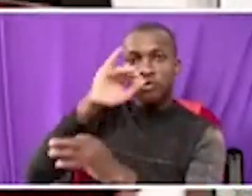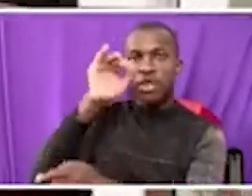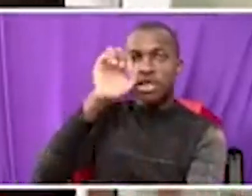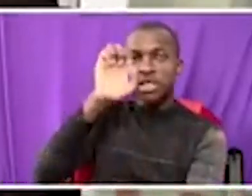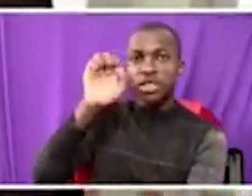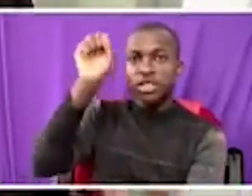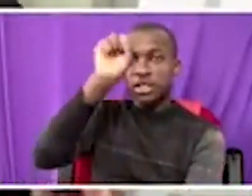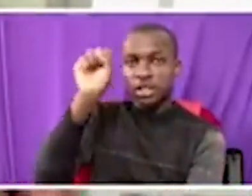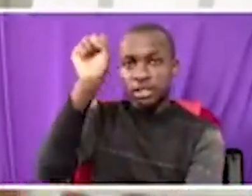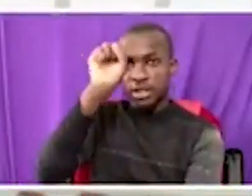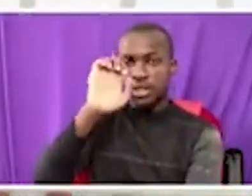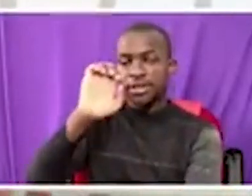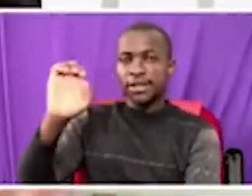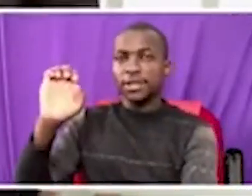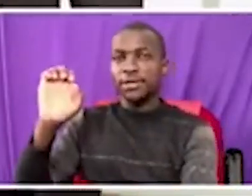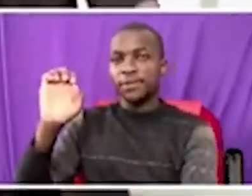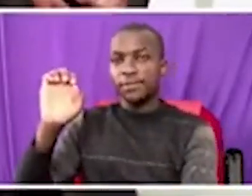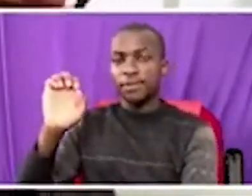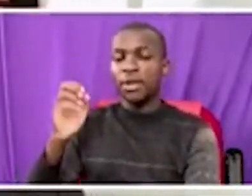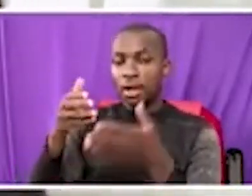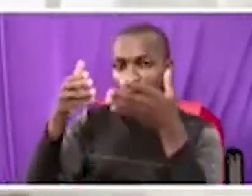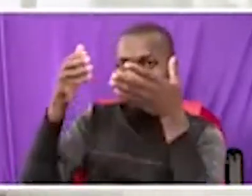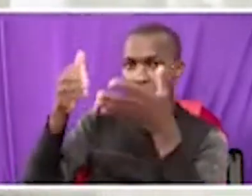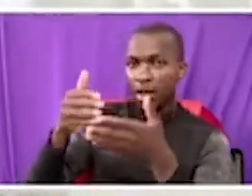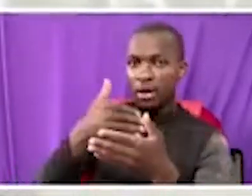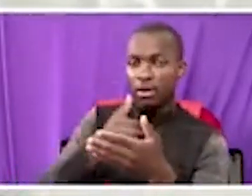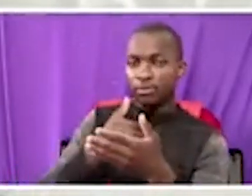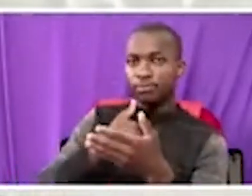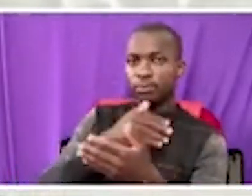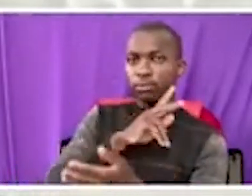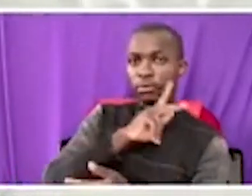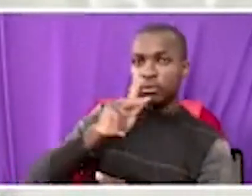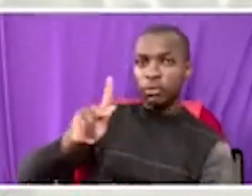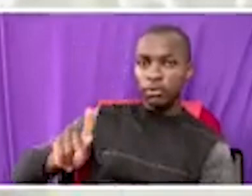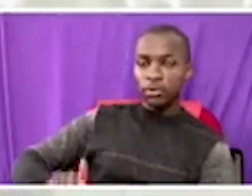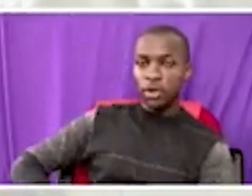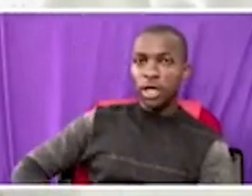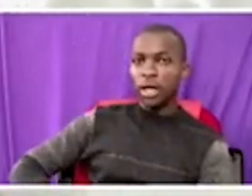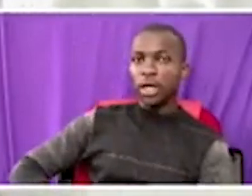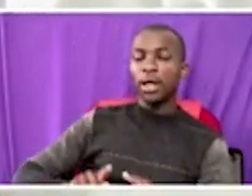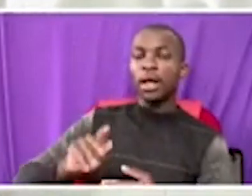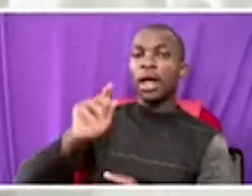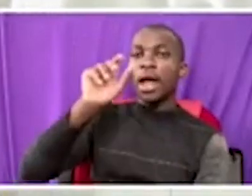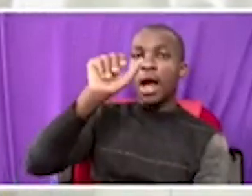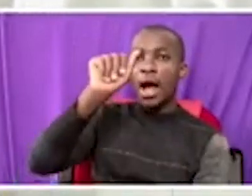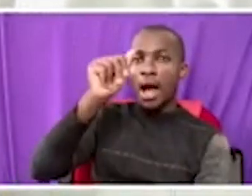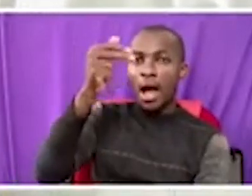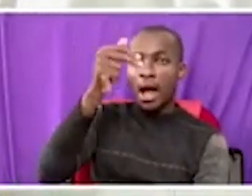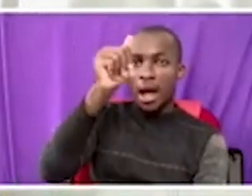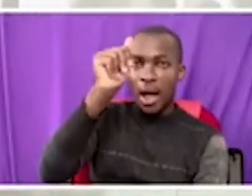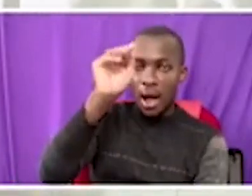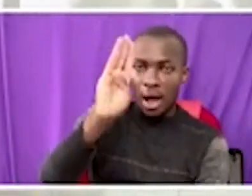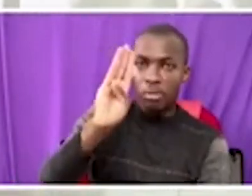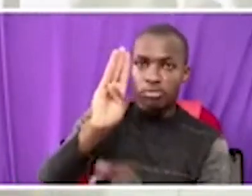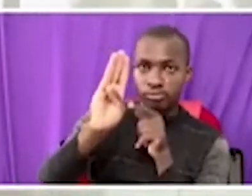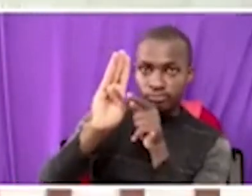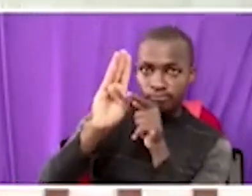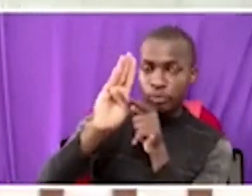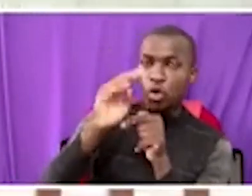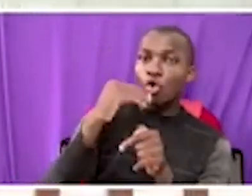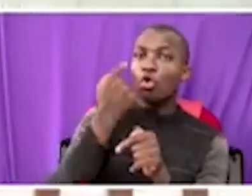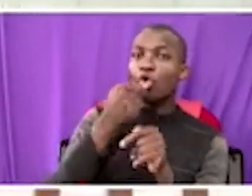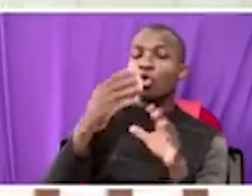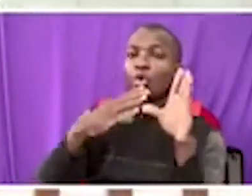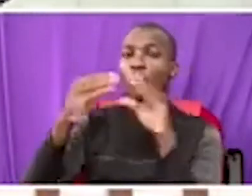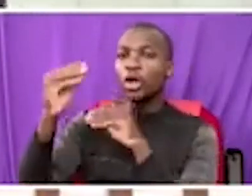will bear fruit. So here you have King Ahab that basically went to